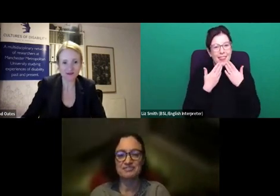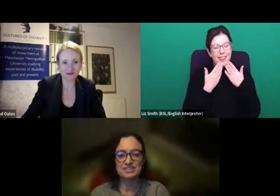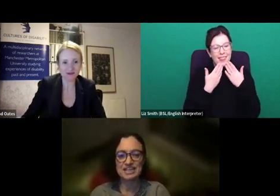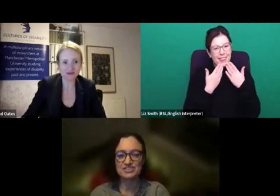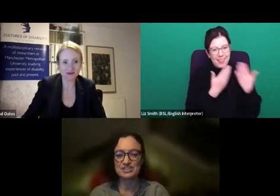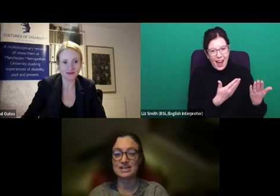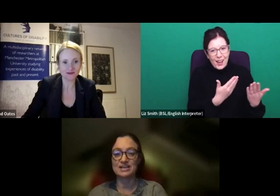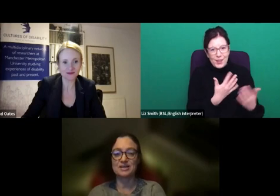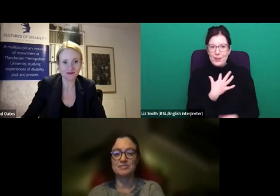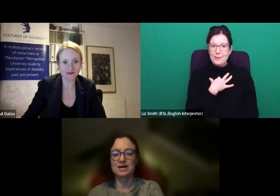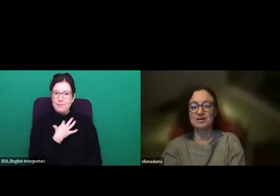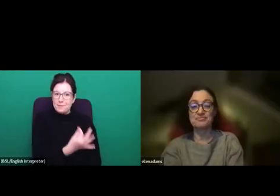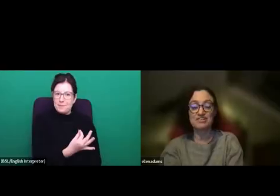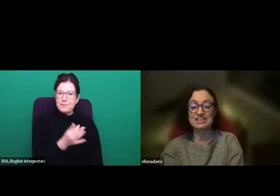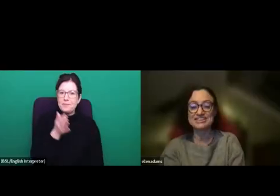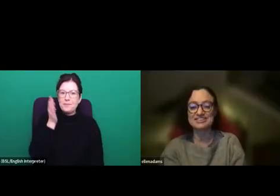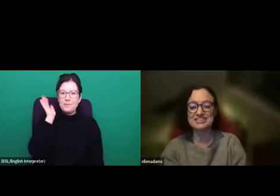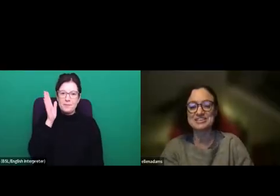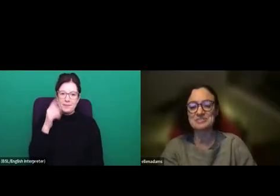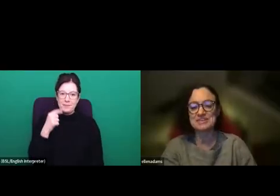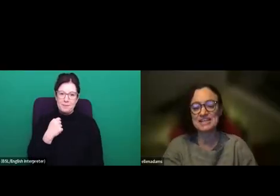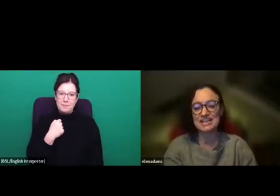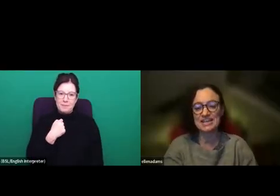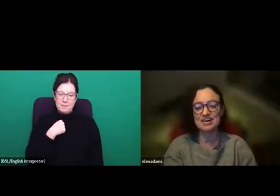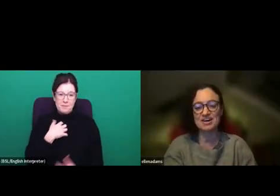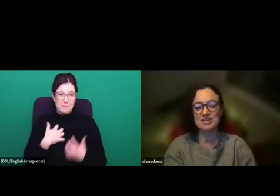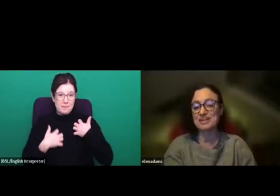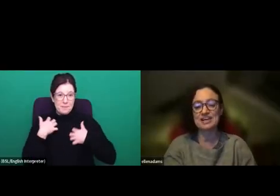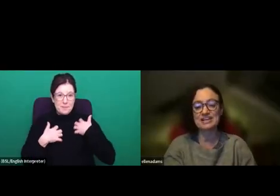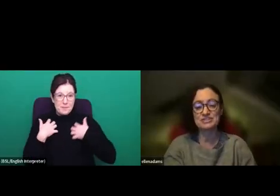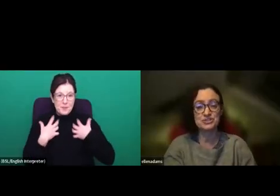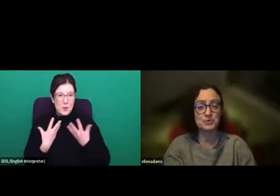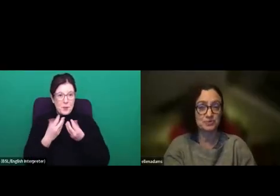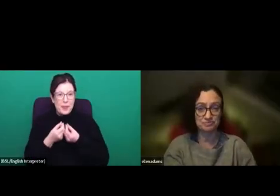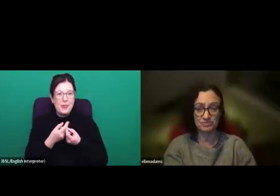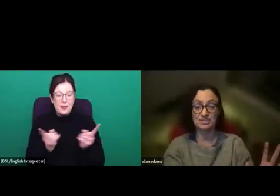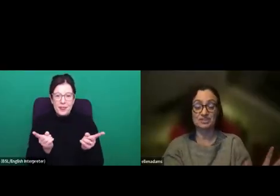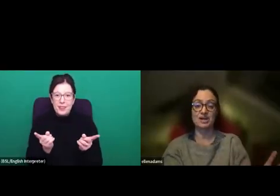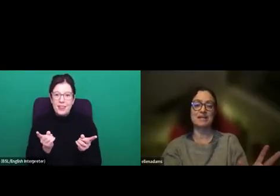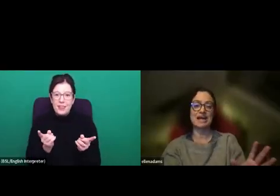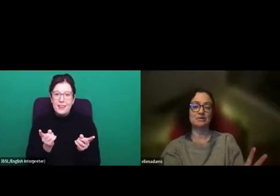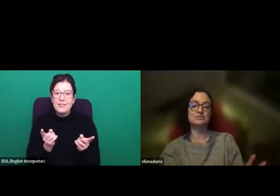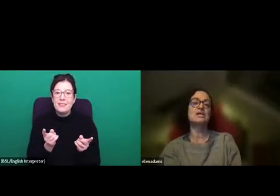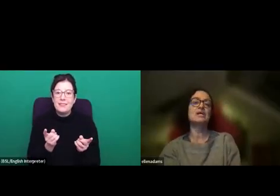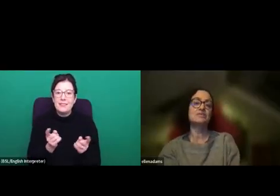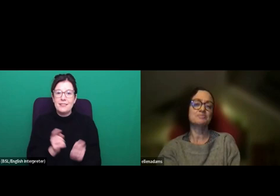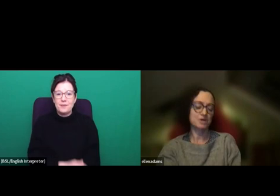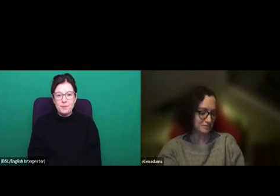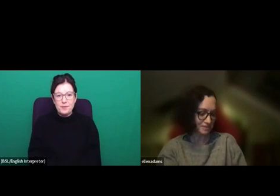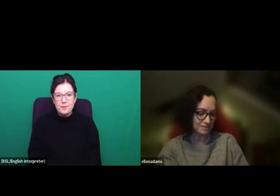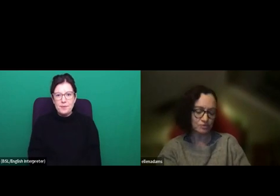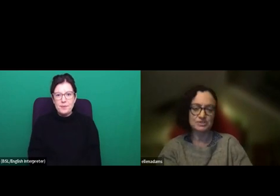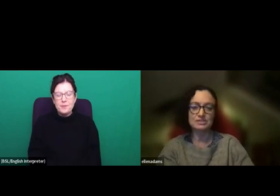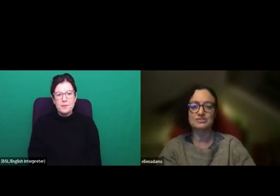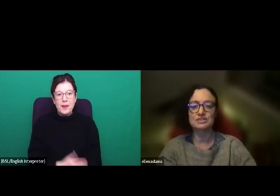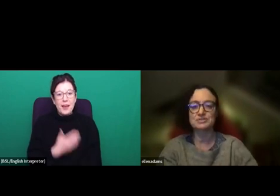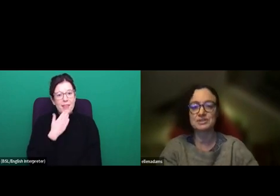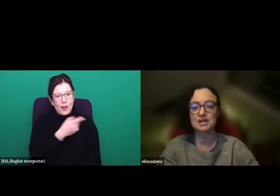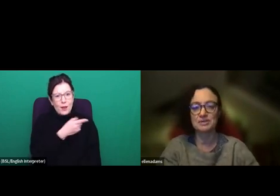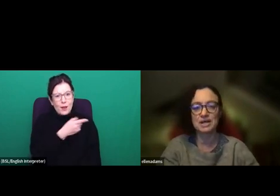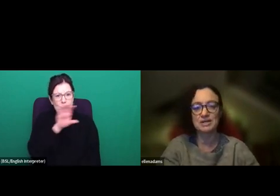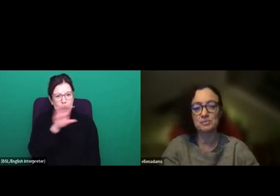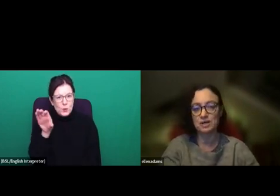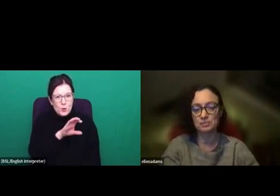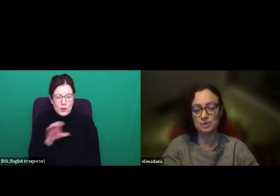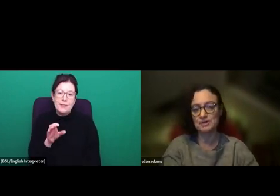the invitation, and I'm very excited to be here. And thank you to all for coming out. For the purposes of audio